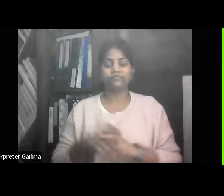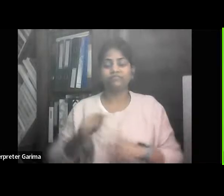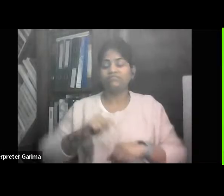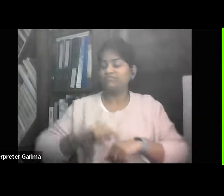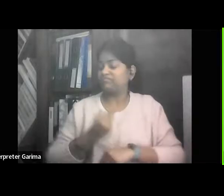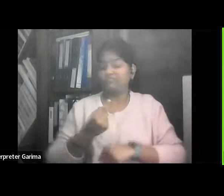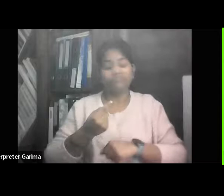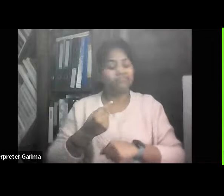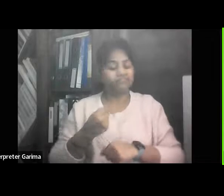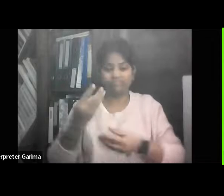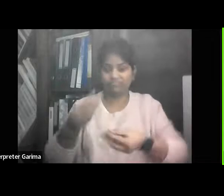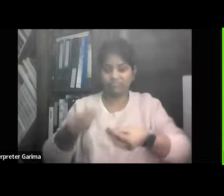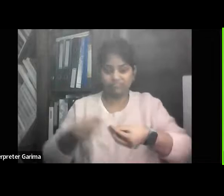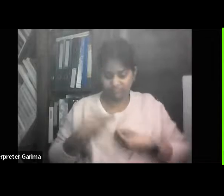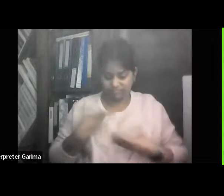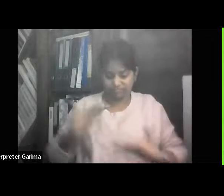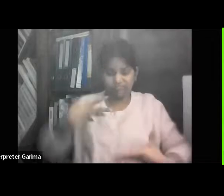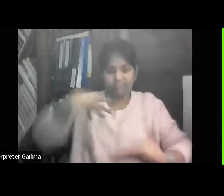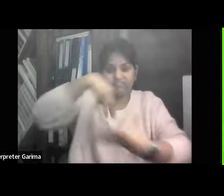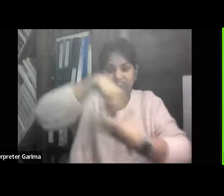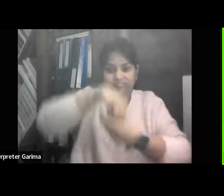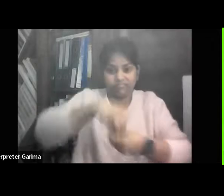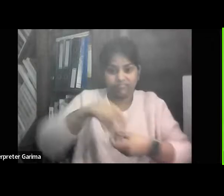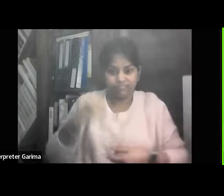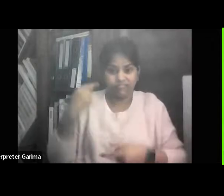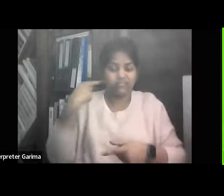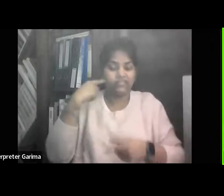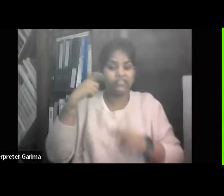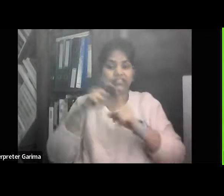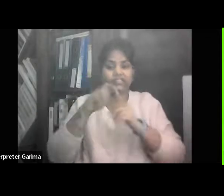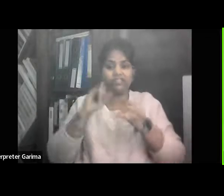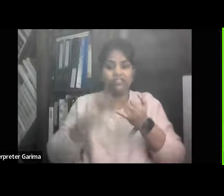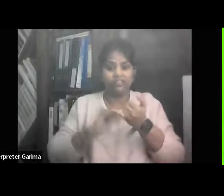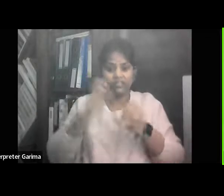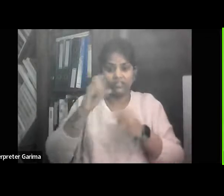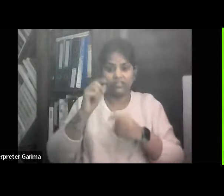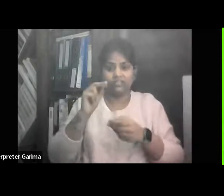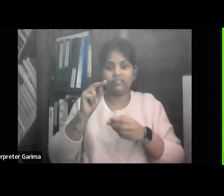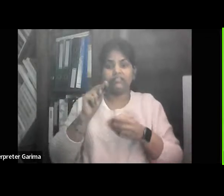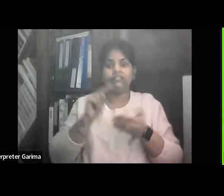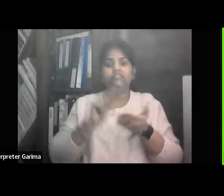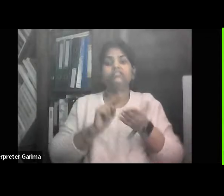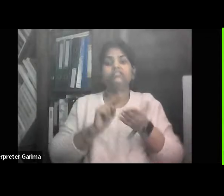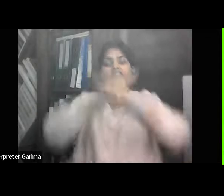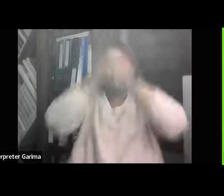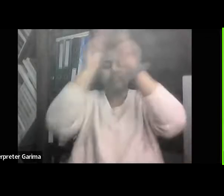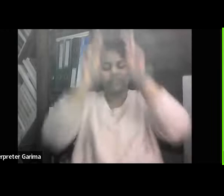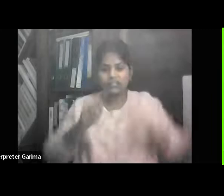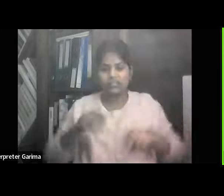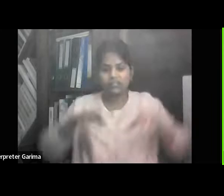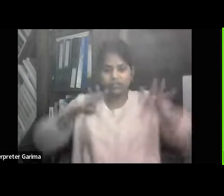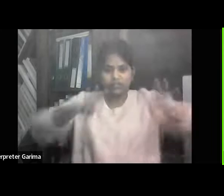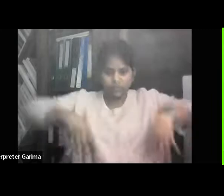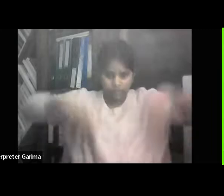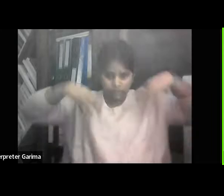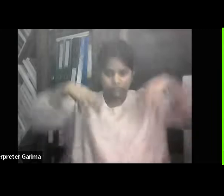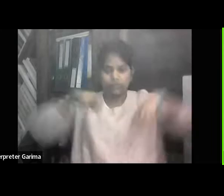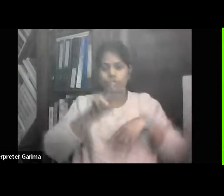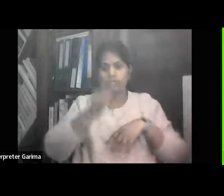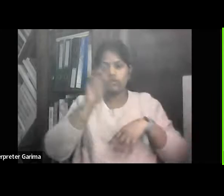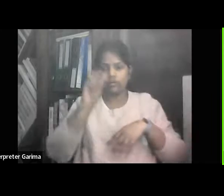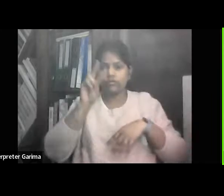me to participate in this IDSC International Conference 2021 on the topic of